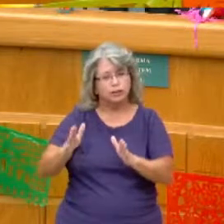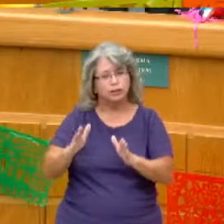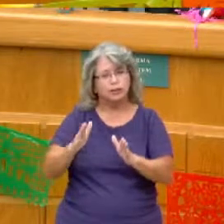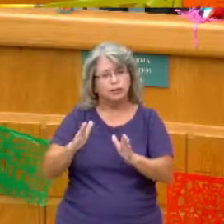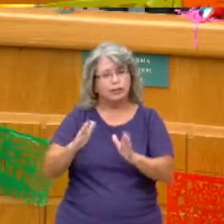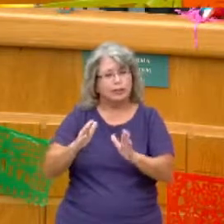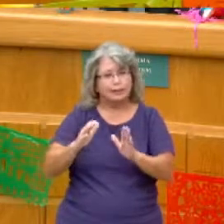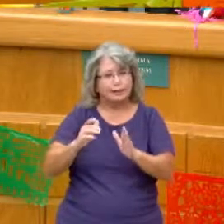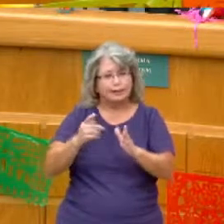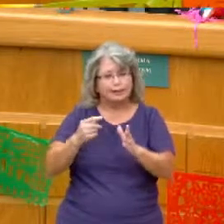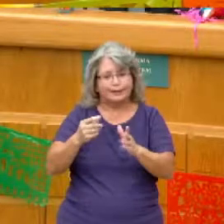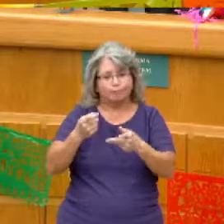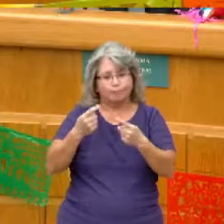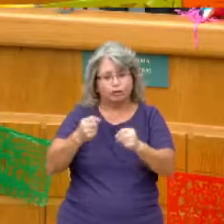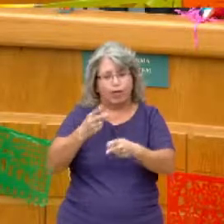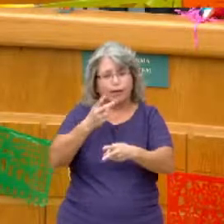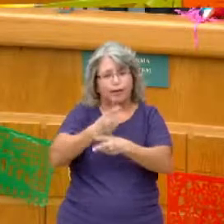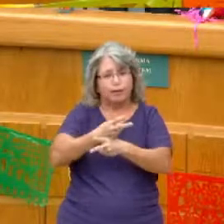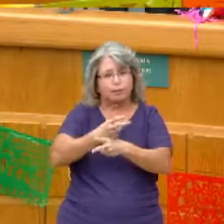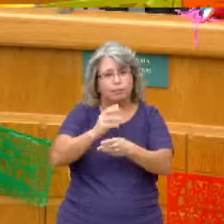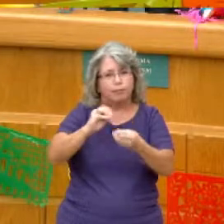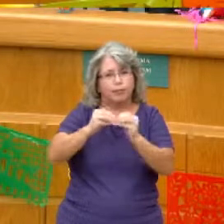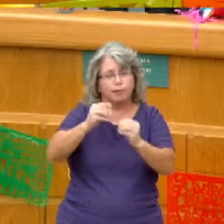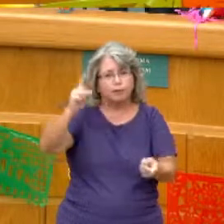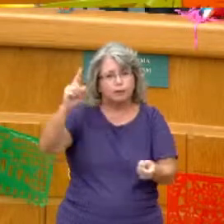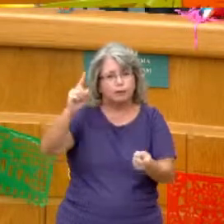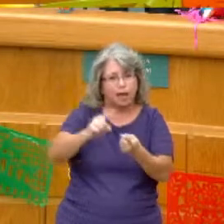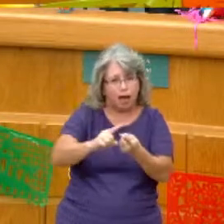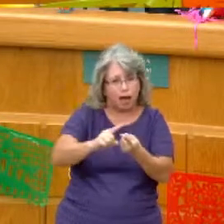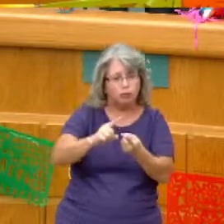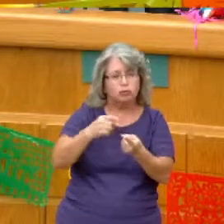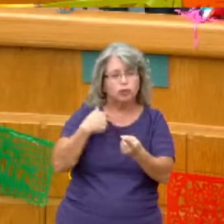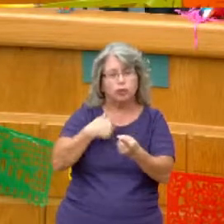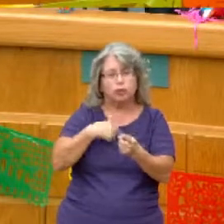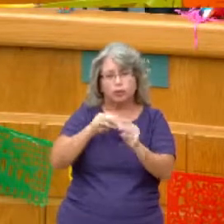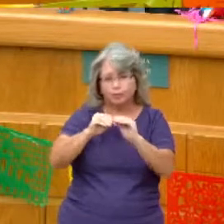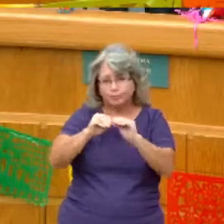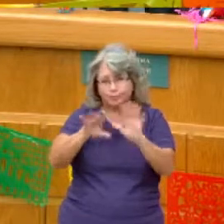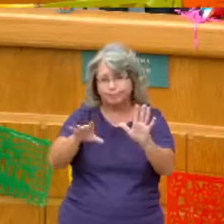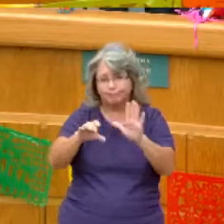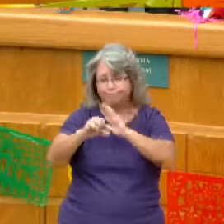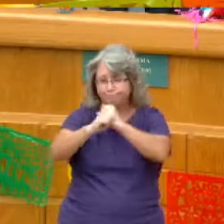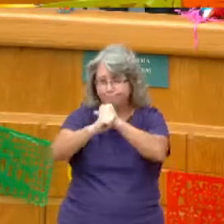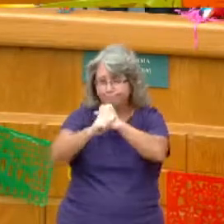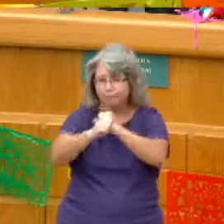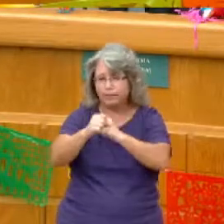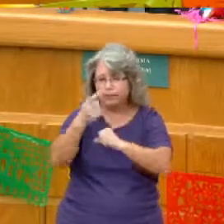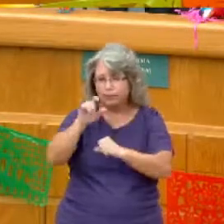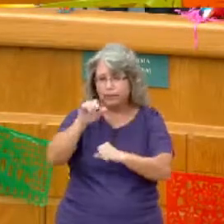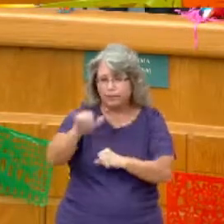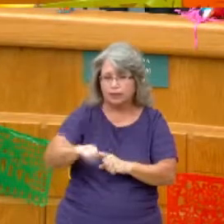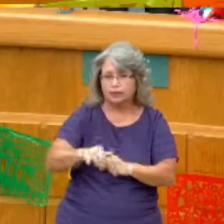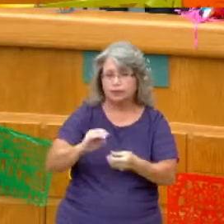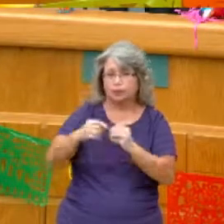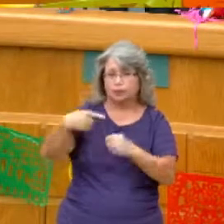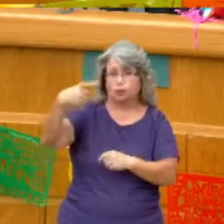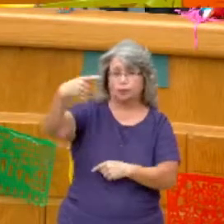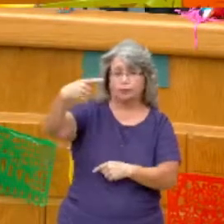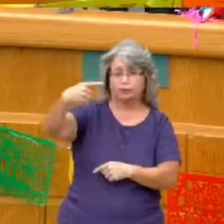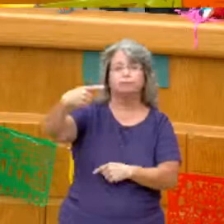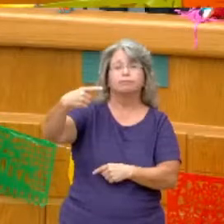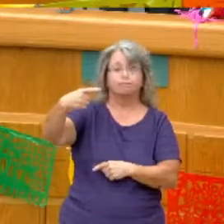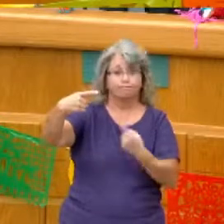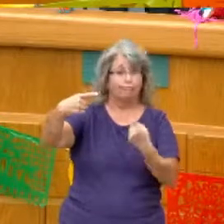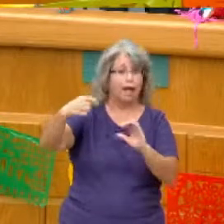that winter peak, we put out COVID-19 winter peak preparations. So number one, we put get your flu